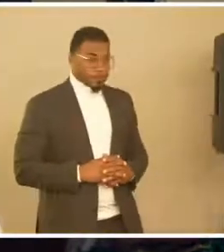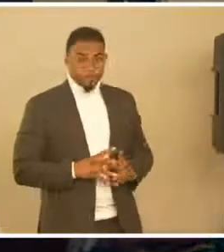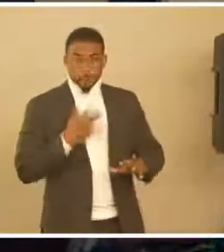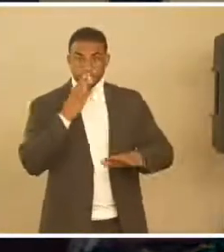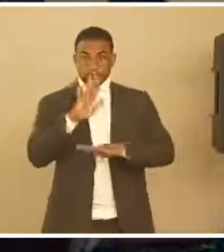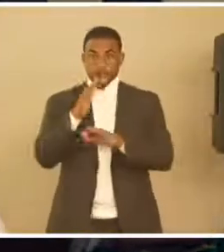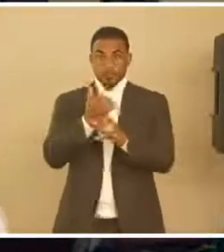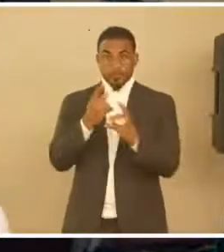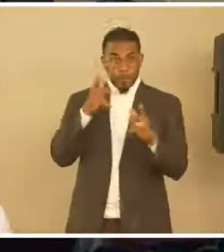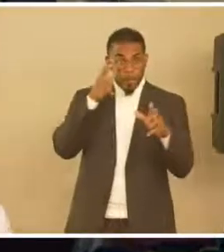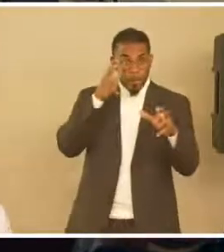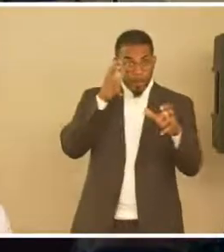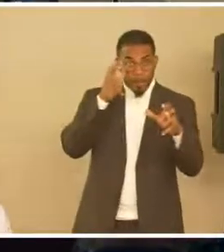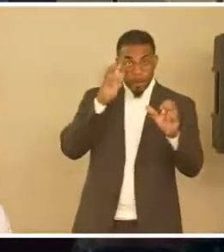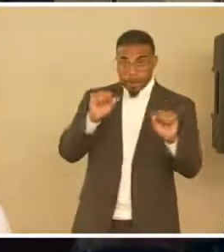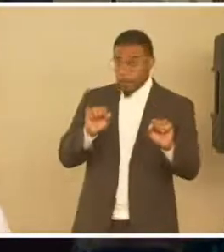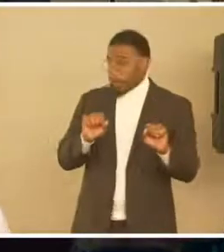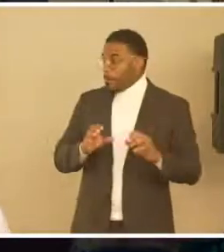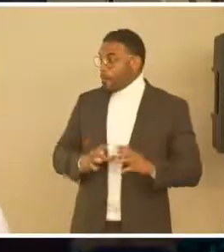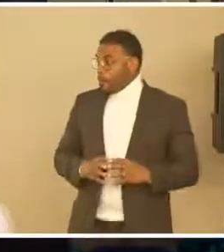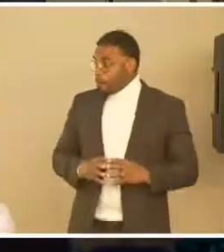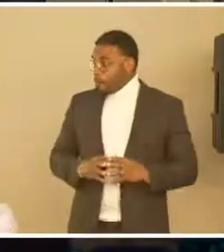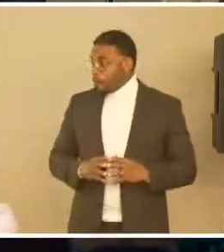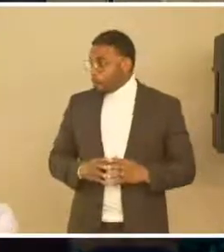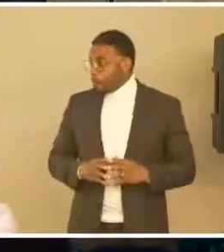Good evening, everyone. Can you hear me? Yes. Is it on?